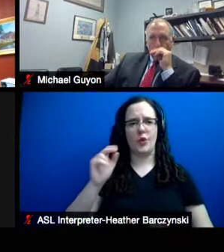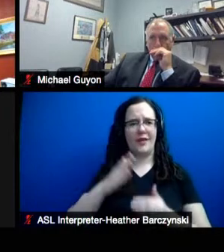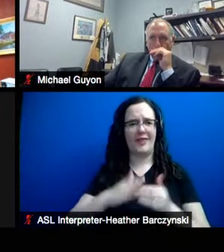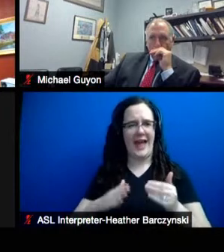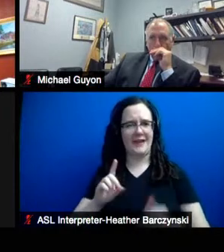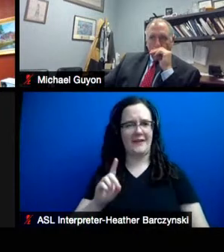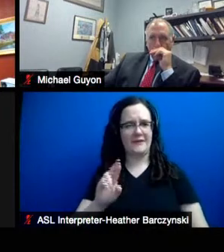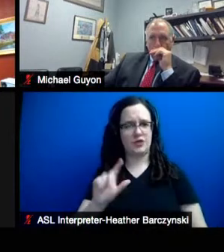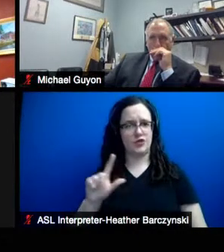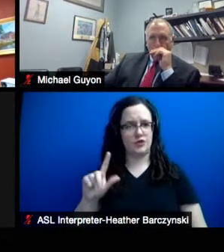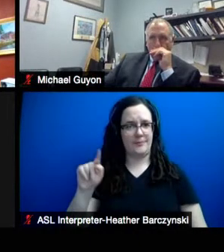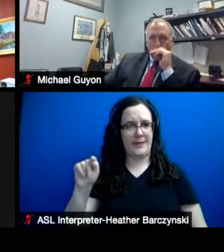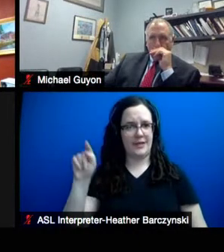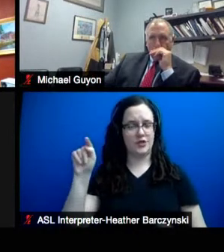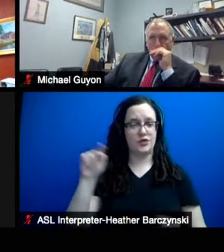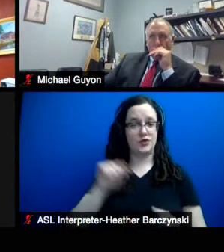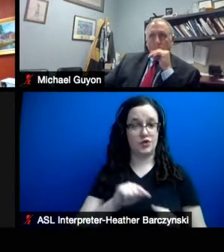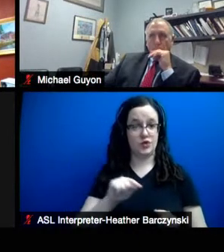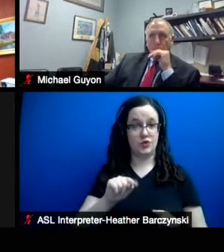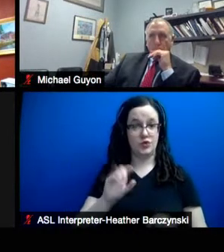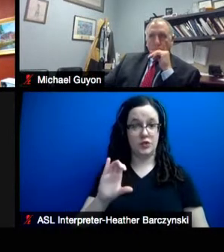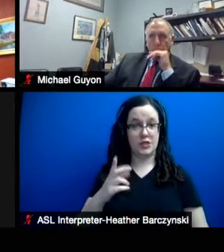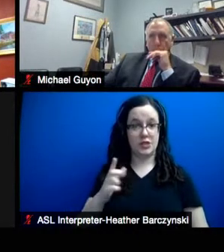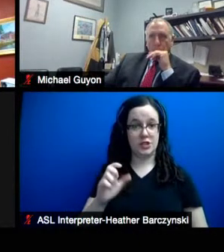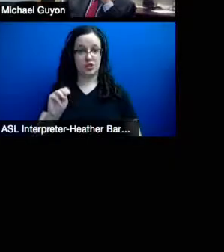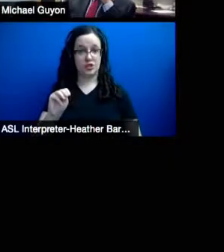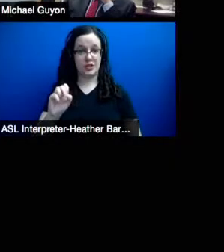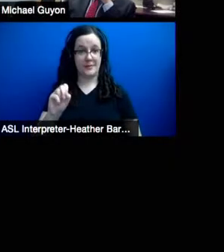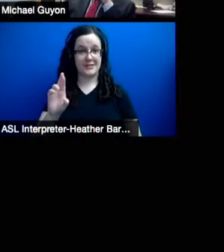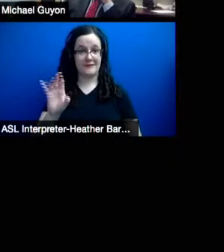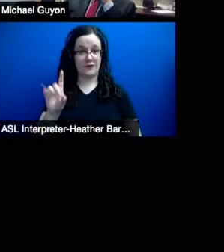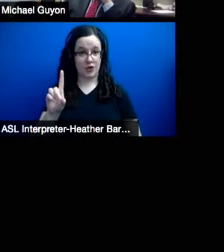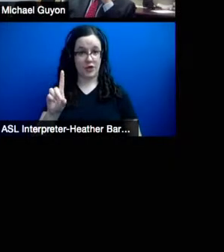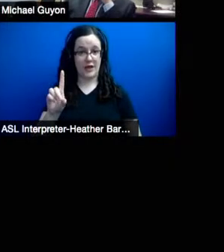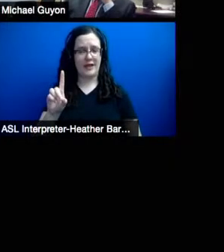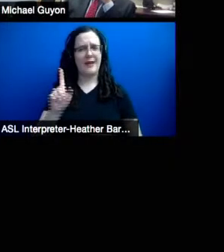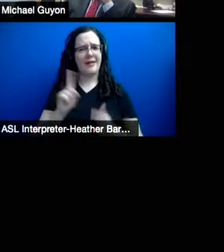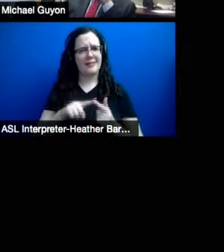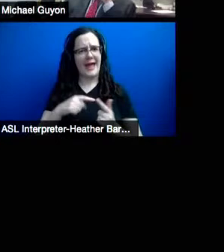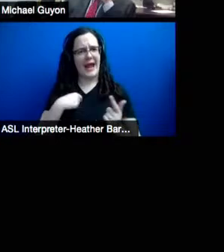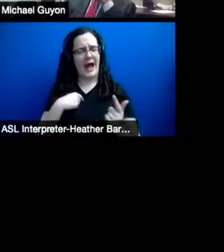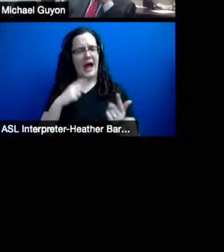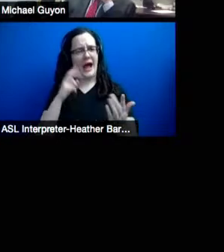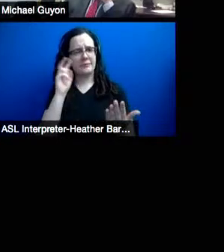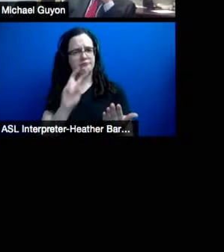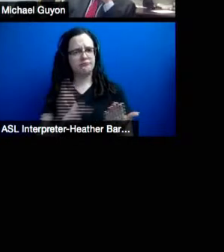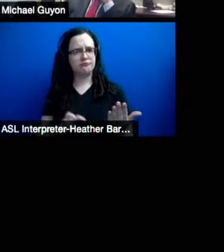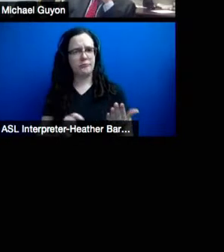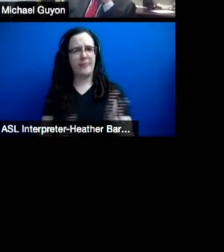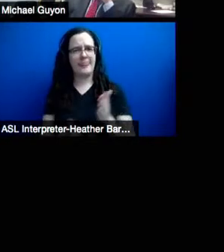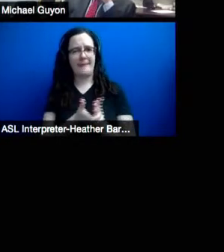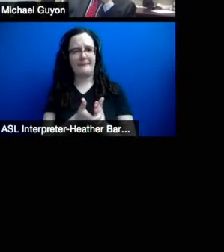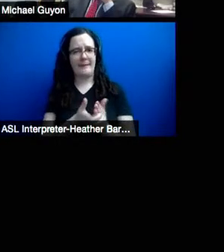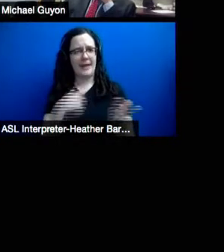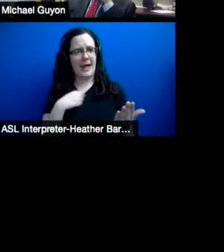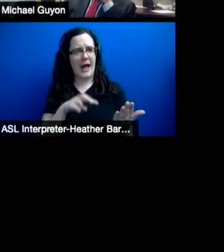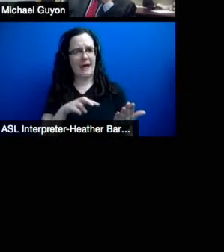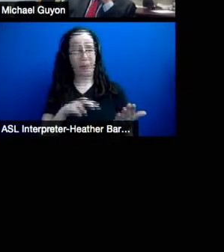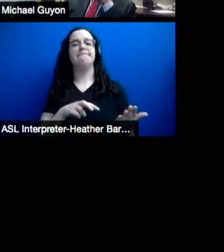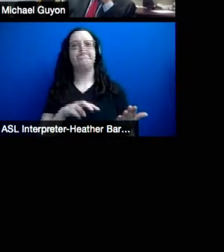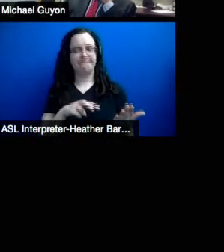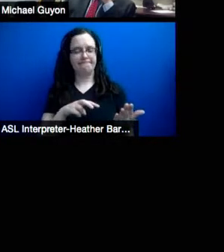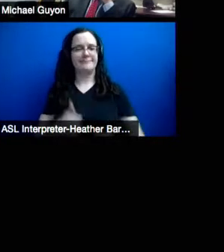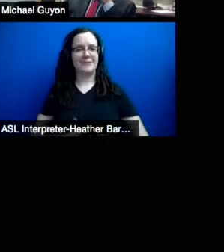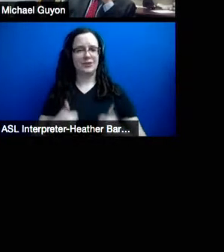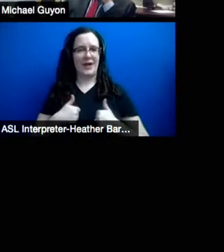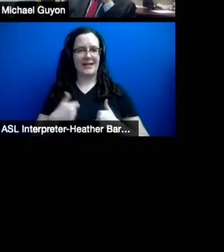Chelmsford. And then when I was reading through the amendment, I just, I read the address and just